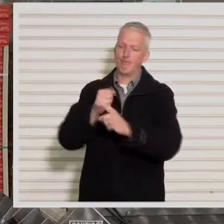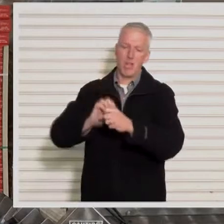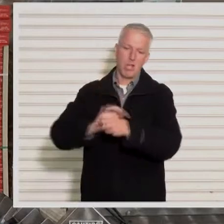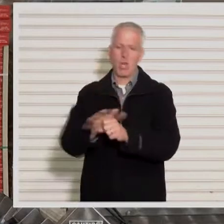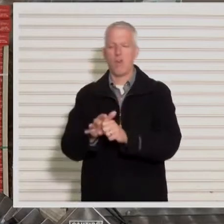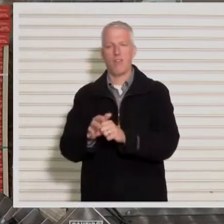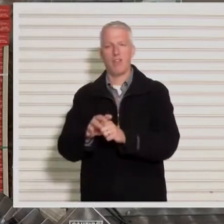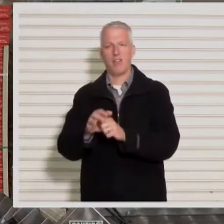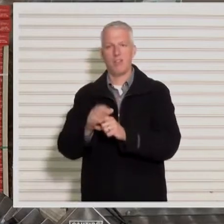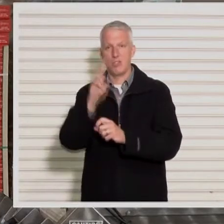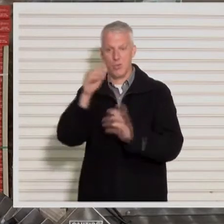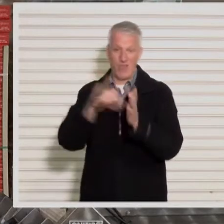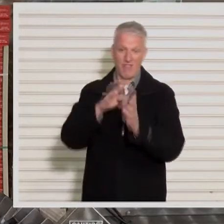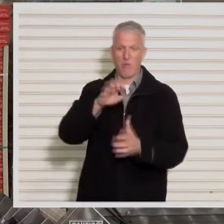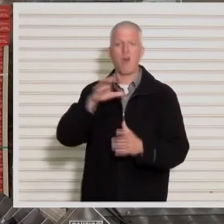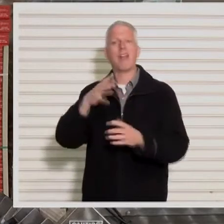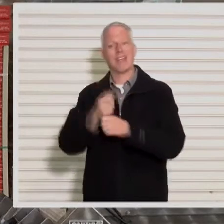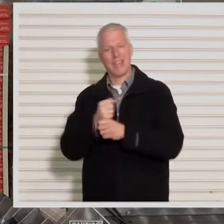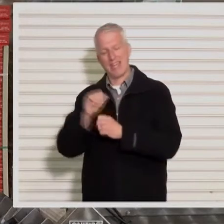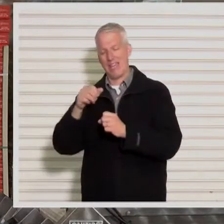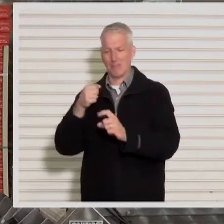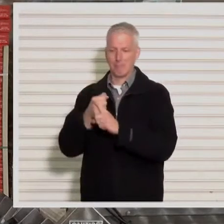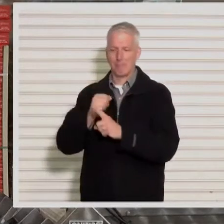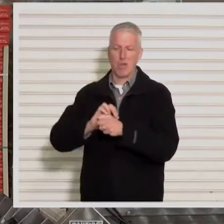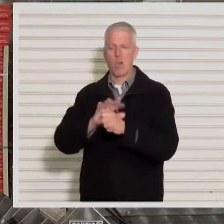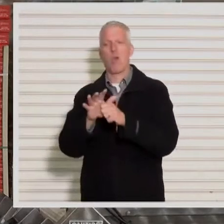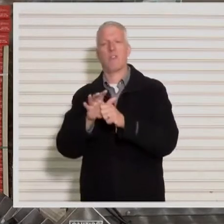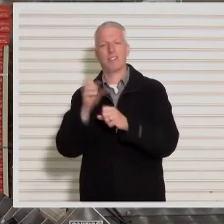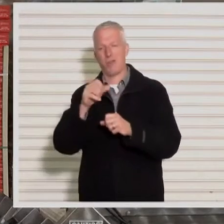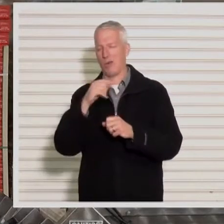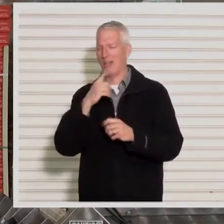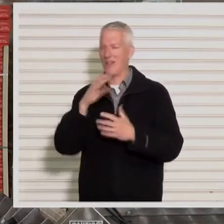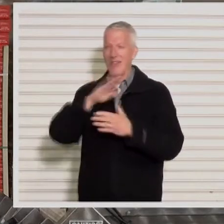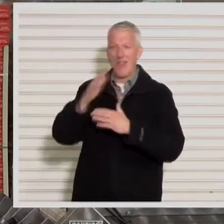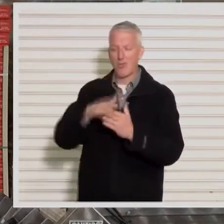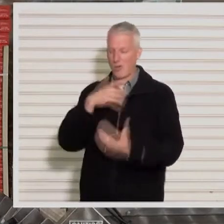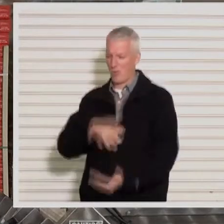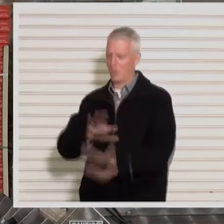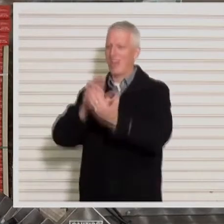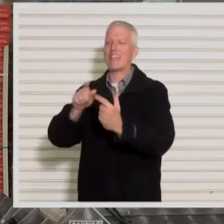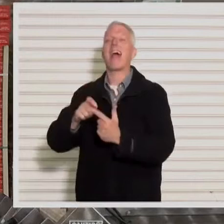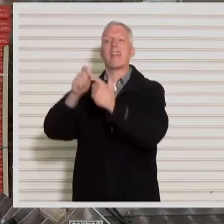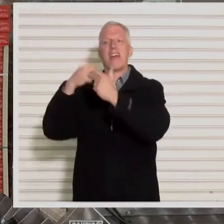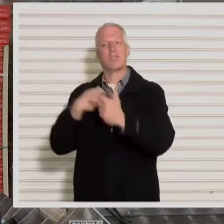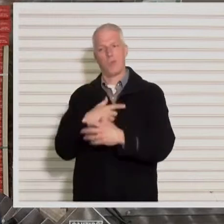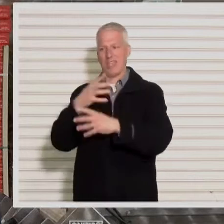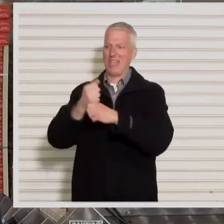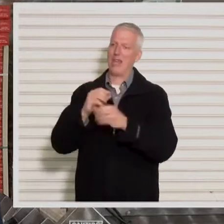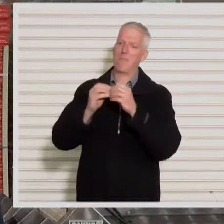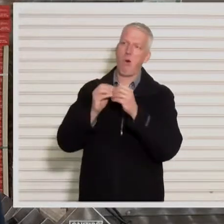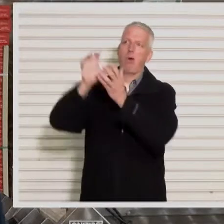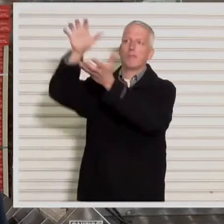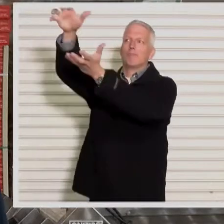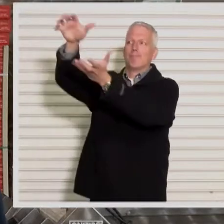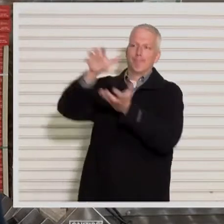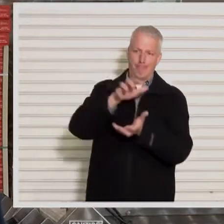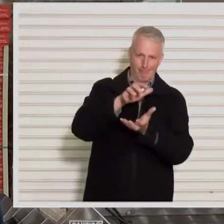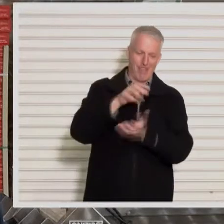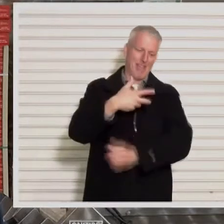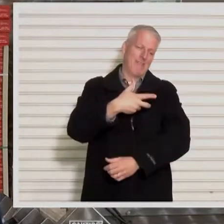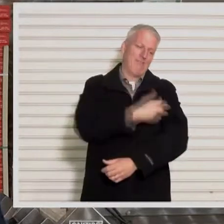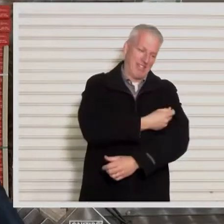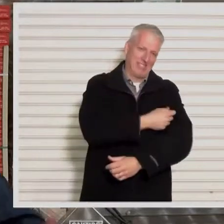going to solve the problem until we actually begin addressing vaccines to those who are spreading COVID-19, which